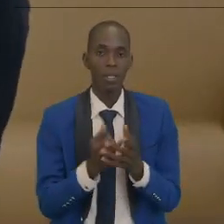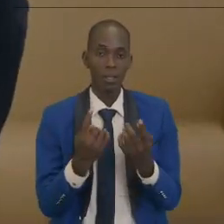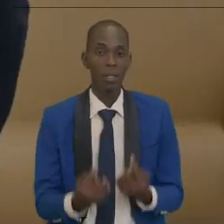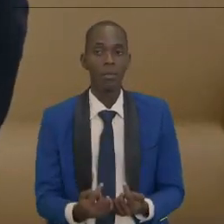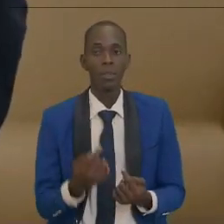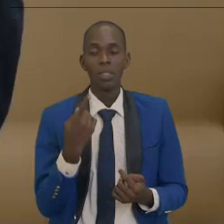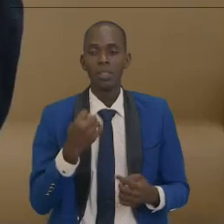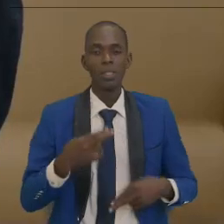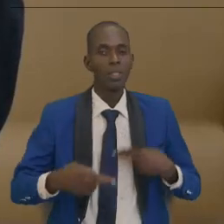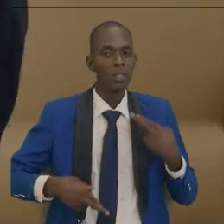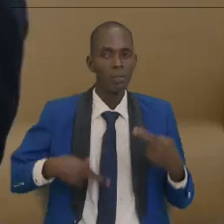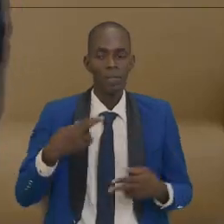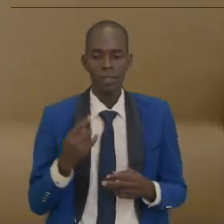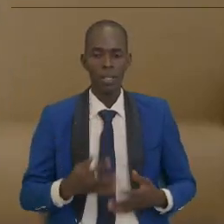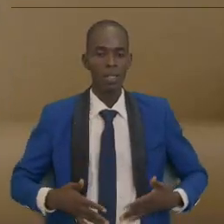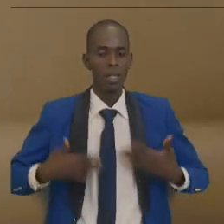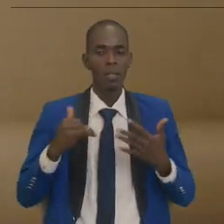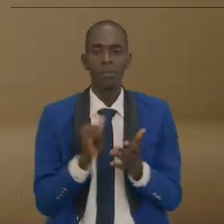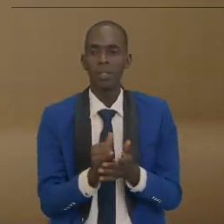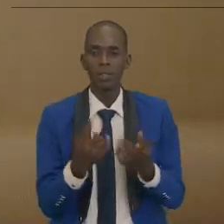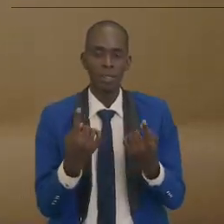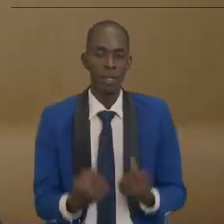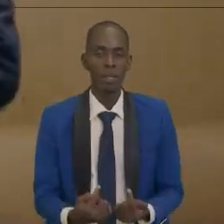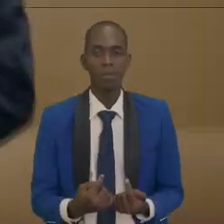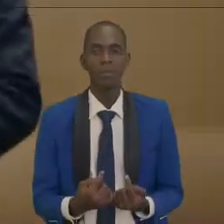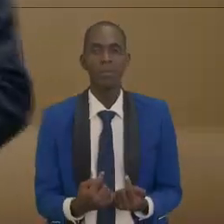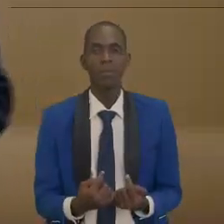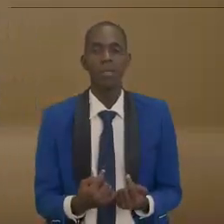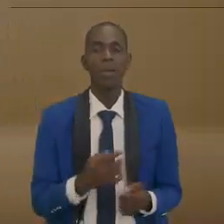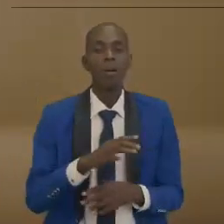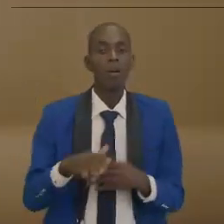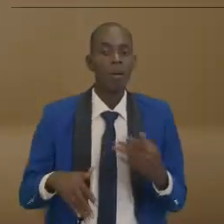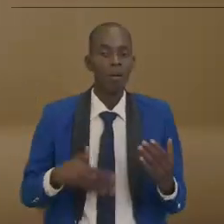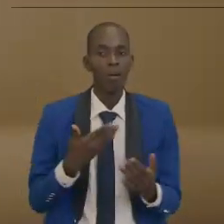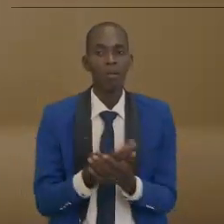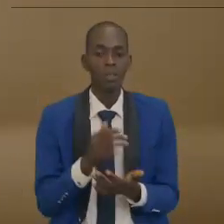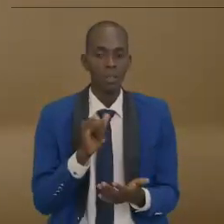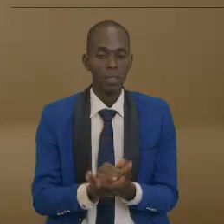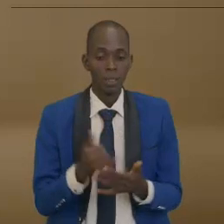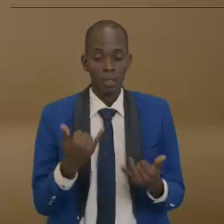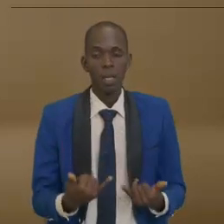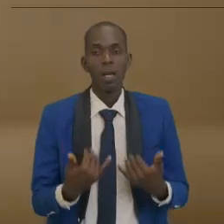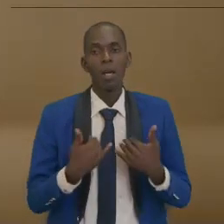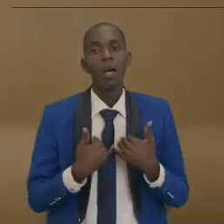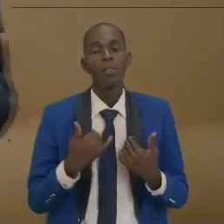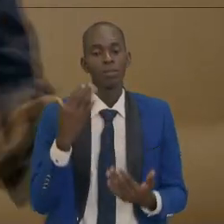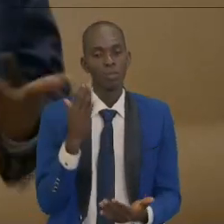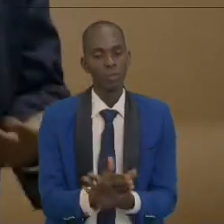Republic of the life that came all that now has gone down